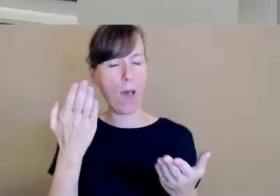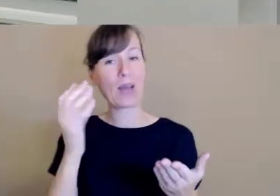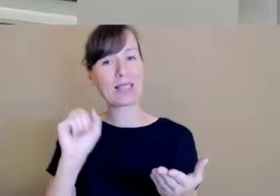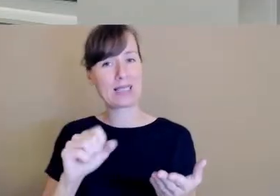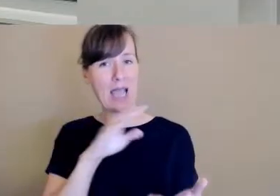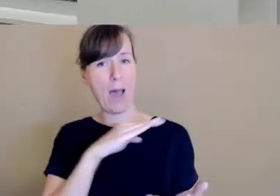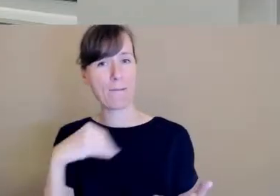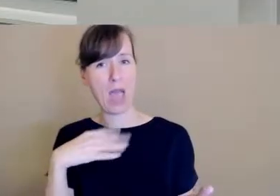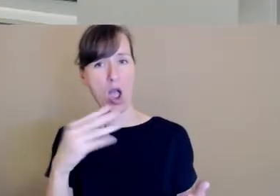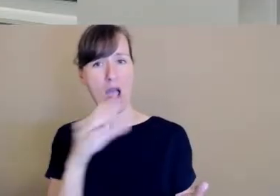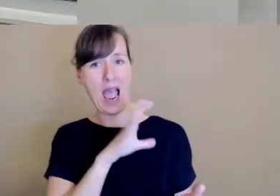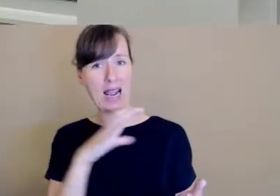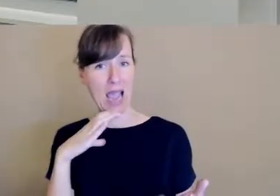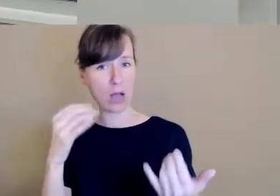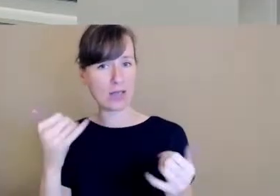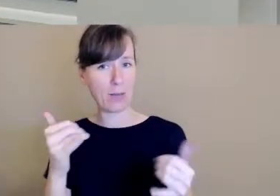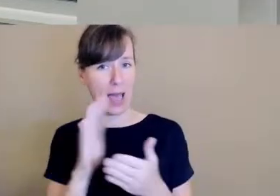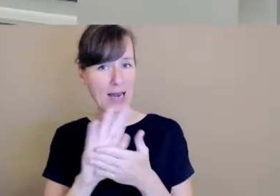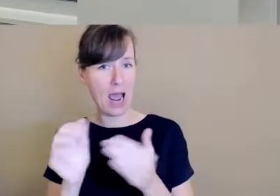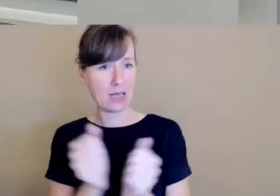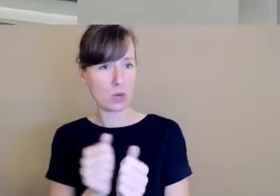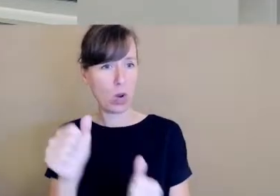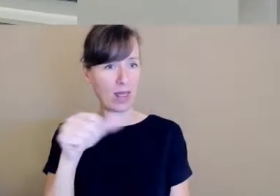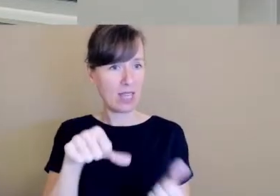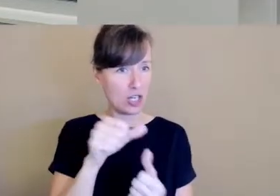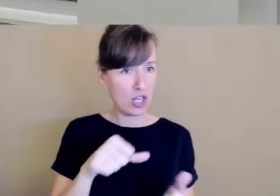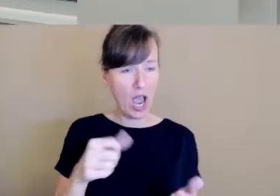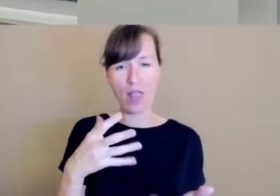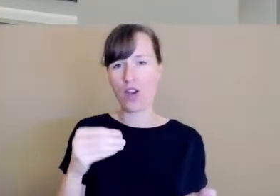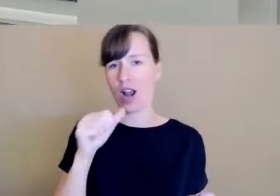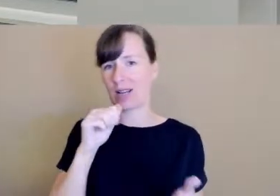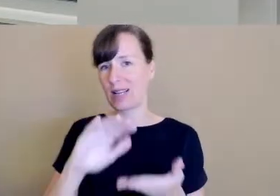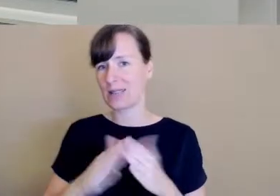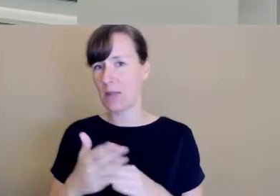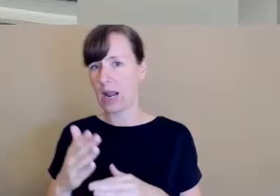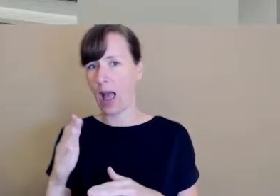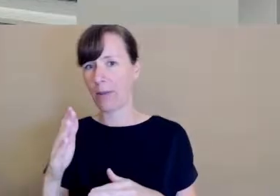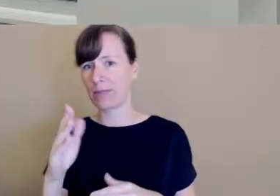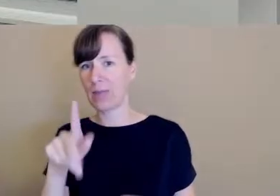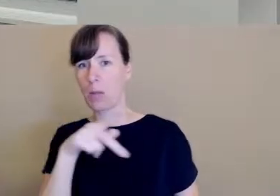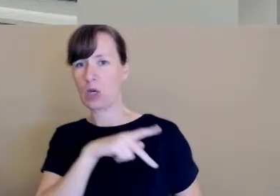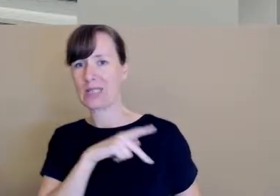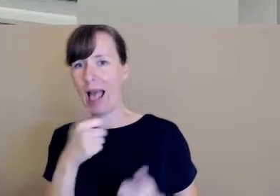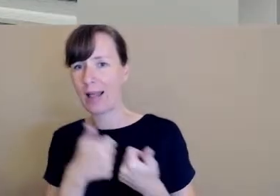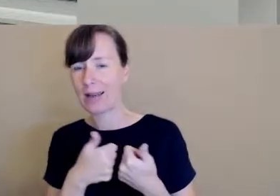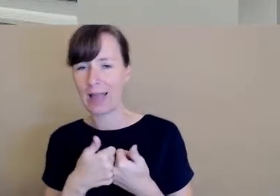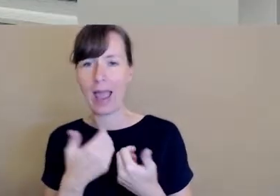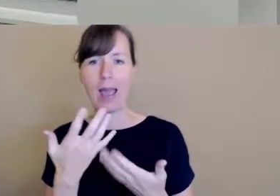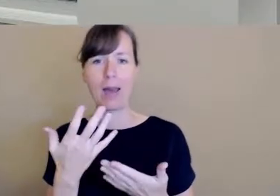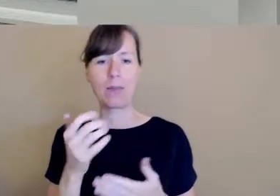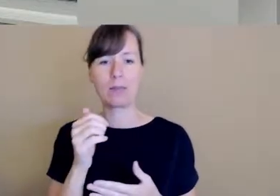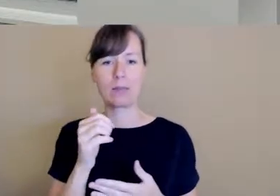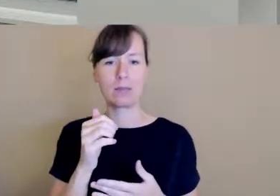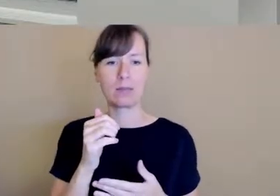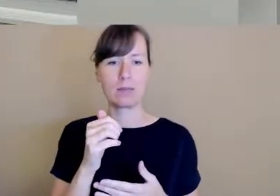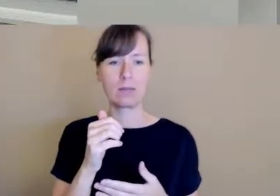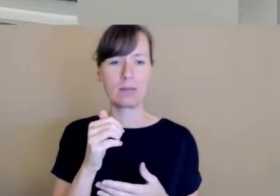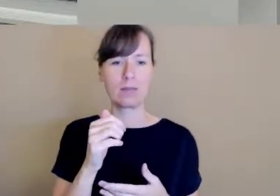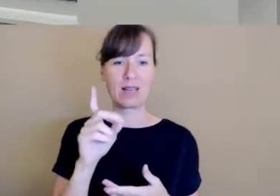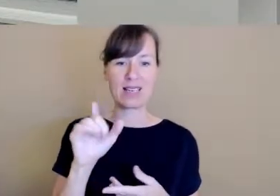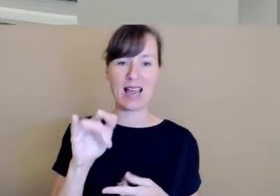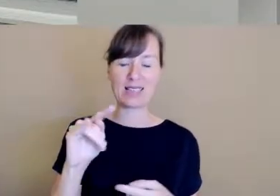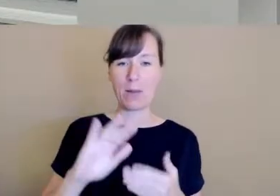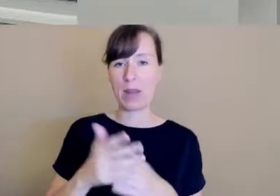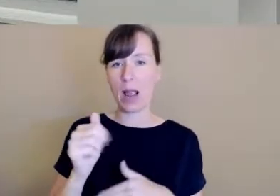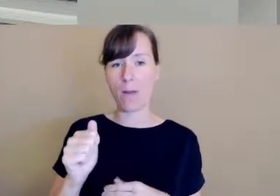play nice with each other, or does it become a personality game? Does it become a popularity game? And I'd like to say it doesn't, but I mean,